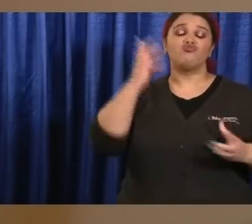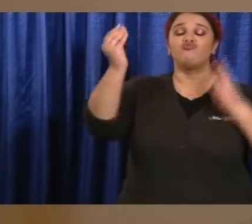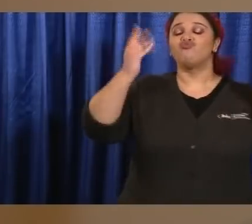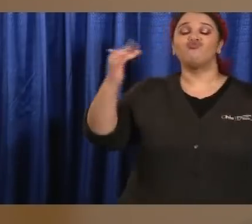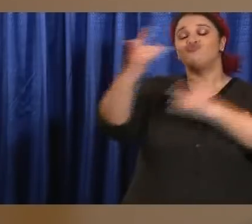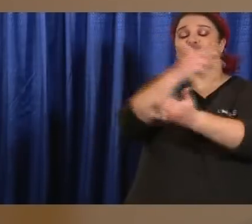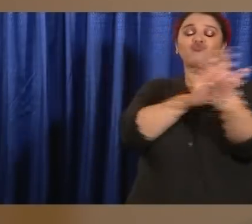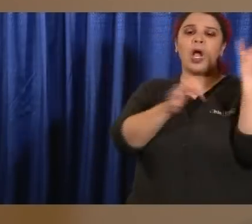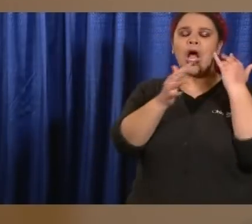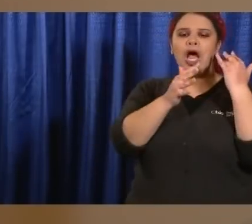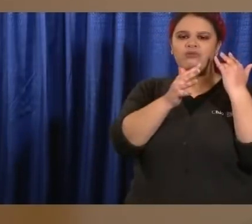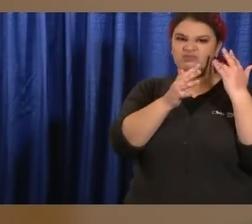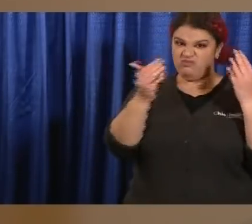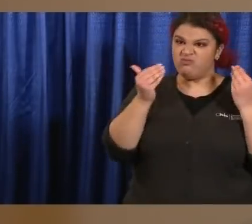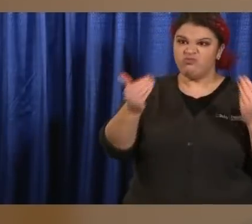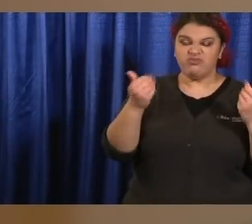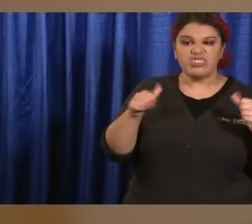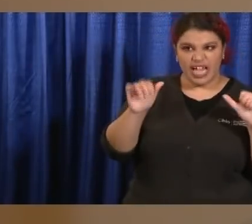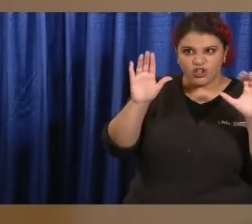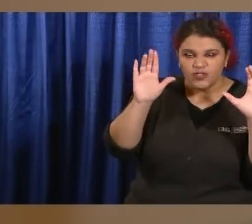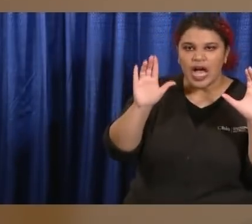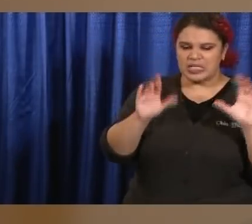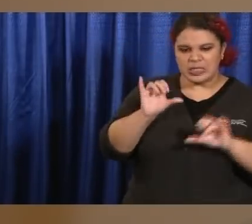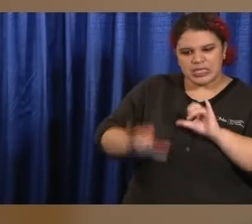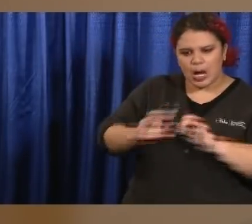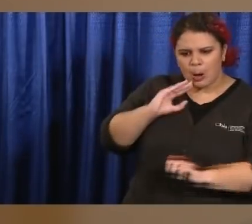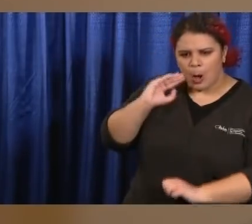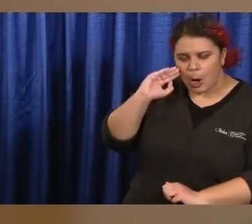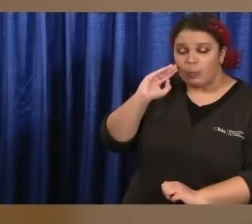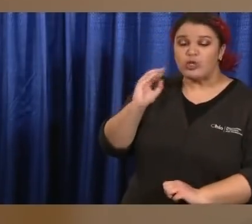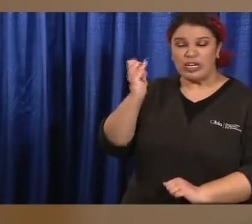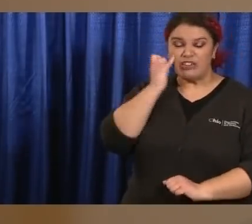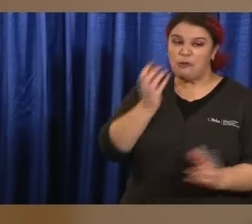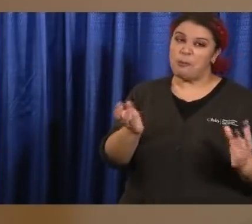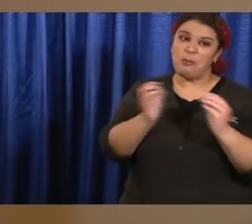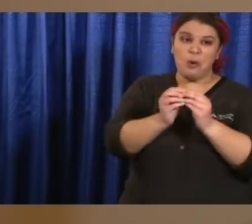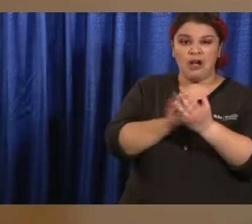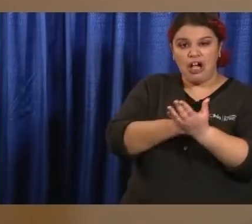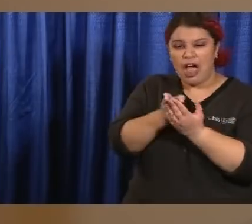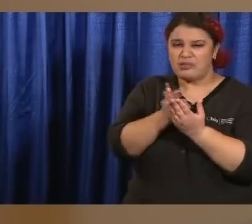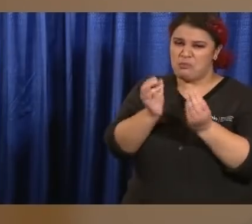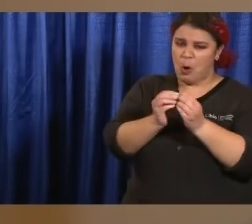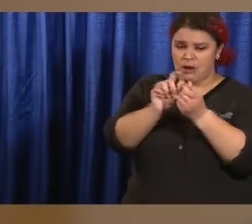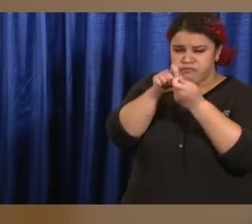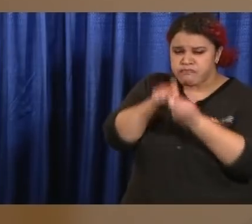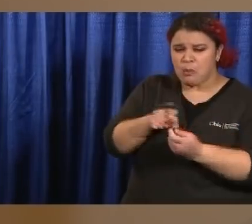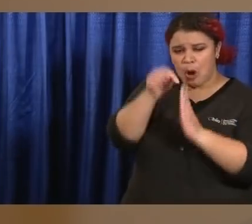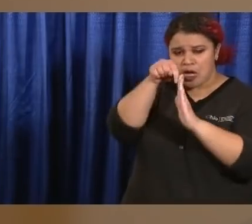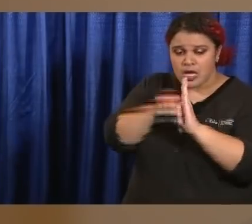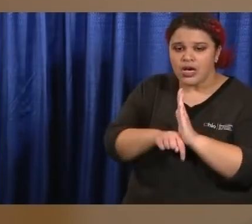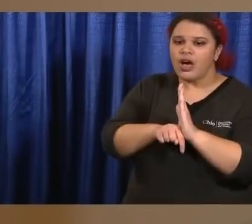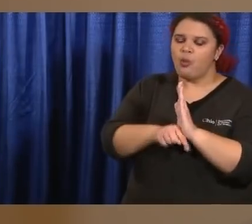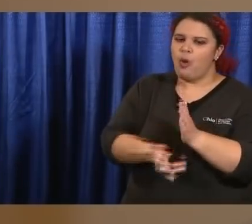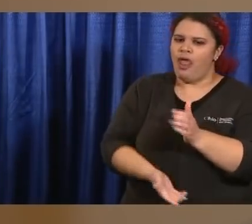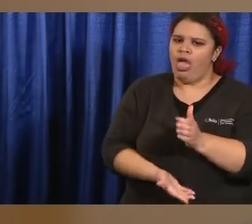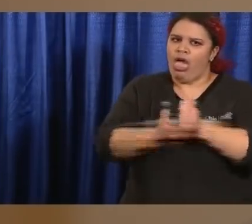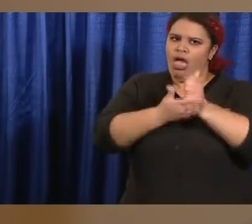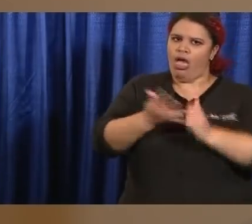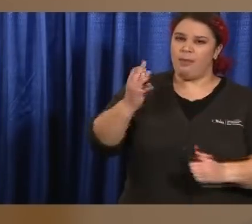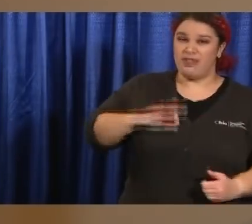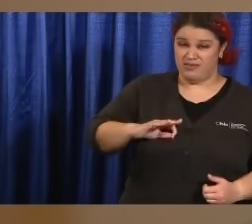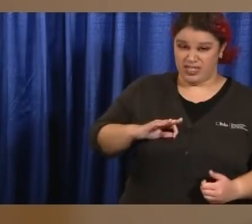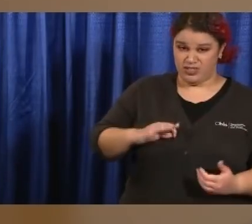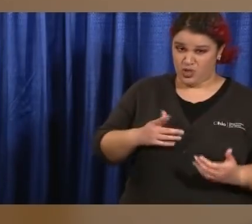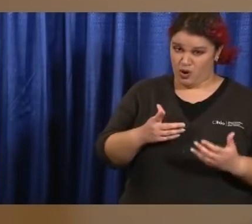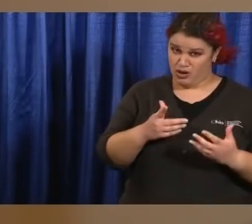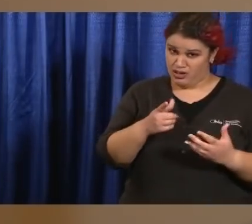transparency would make the situation more real. Are you planning to provide more guidance to the health departments in what they release? Yeah,